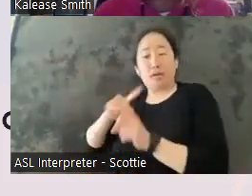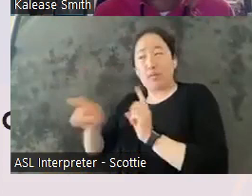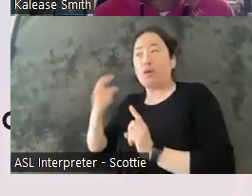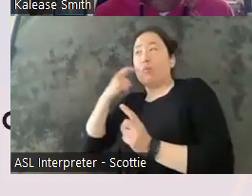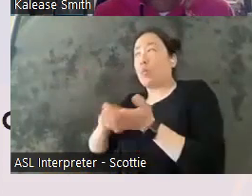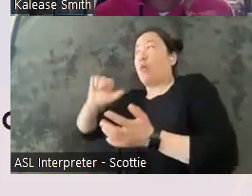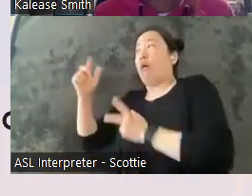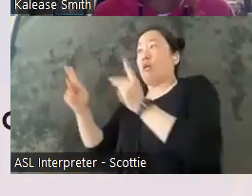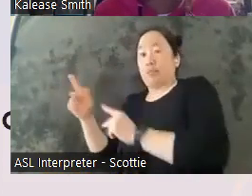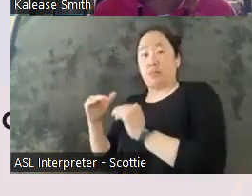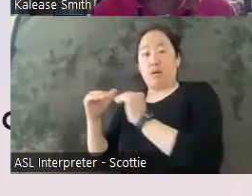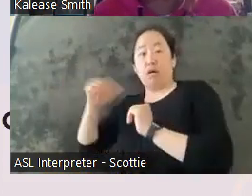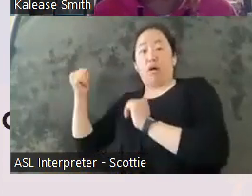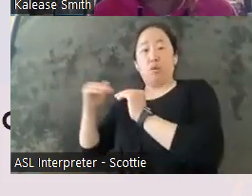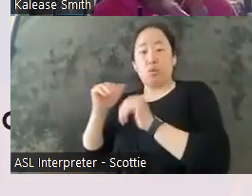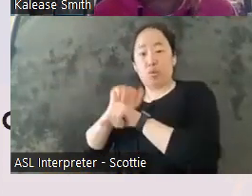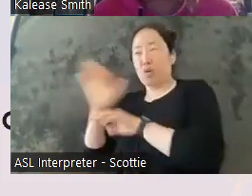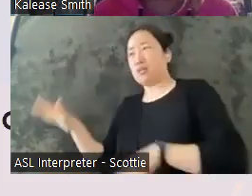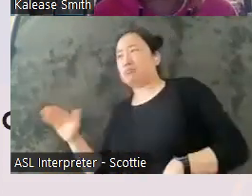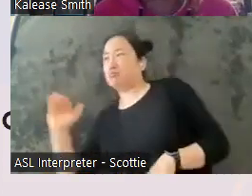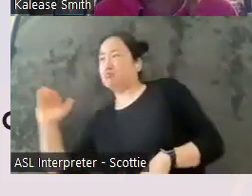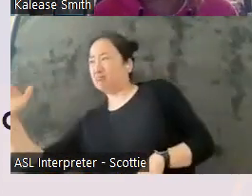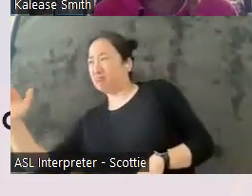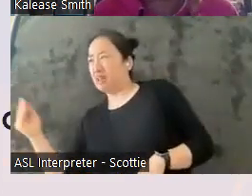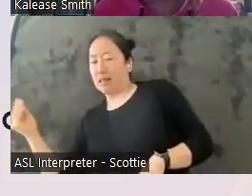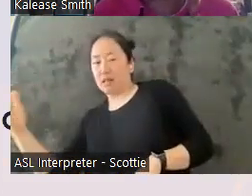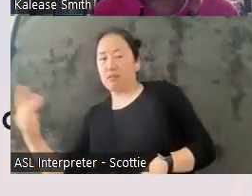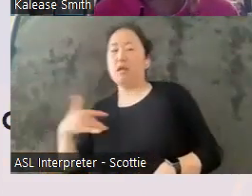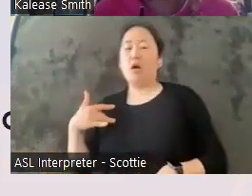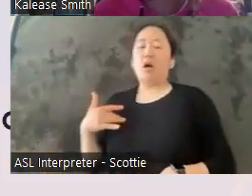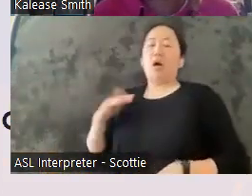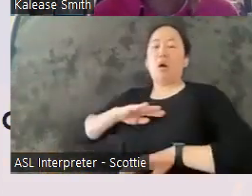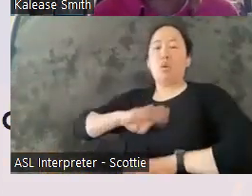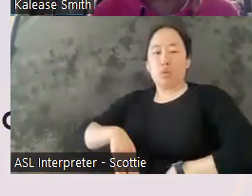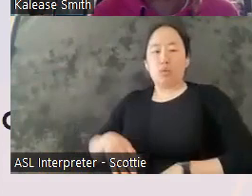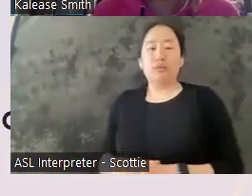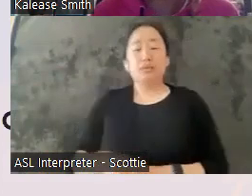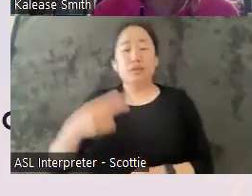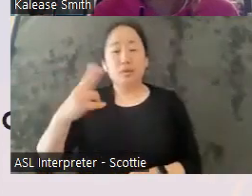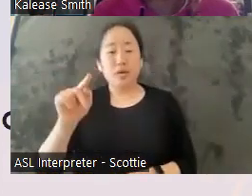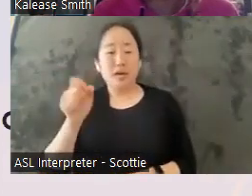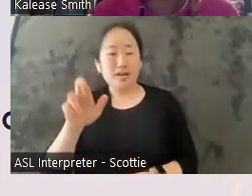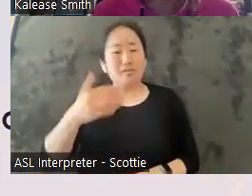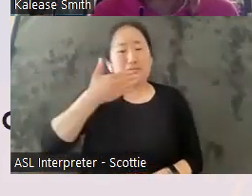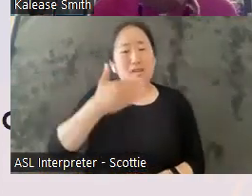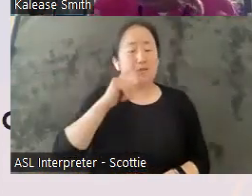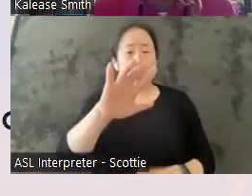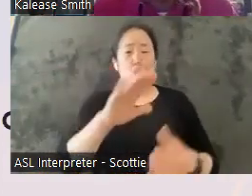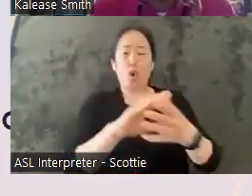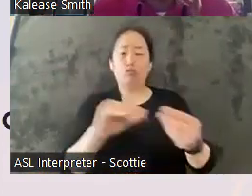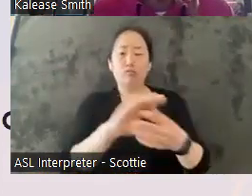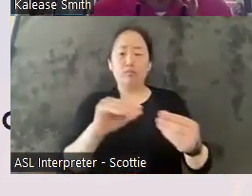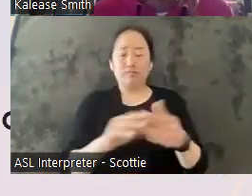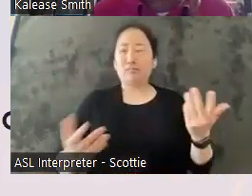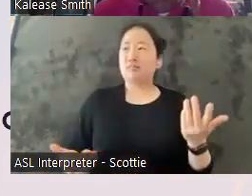changing. But I just wanted to throw that in. Hunter, thank you for your comment. It's just not always easy to